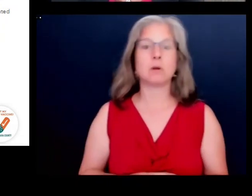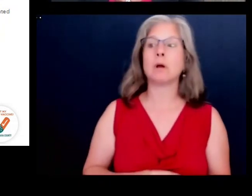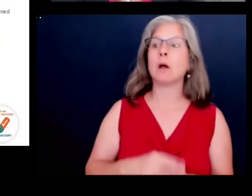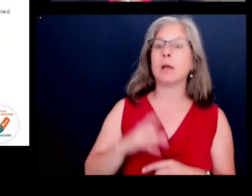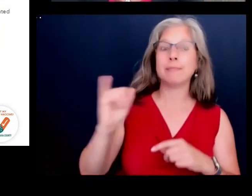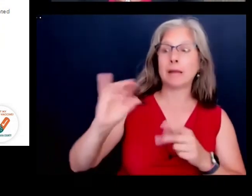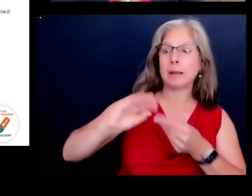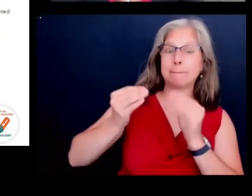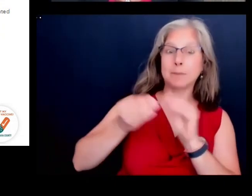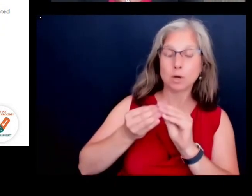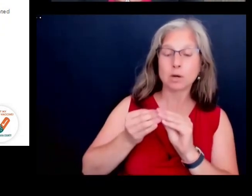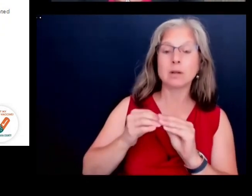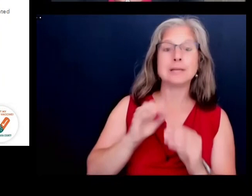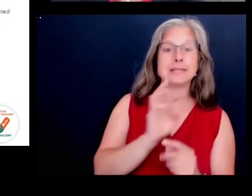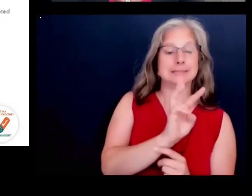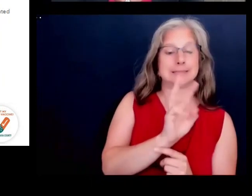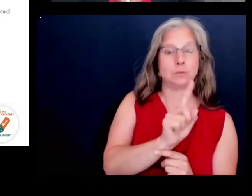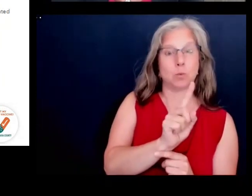that,